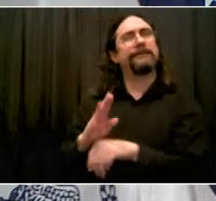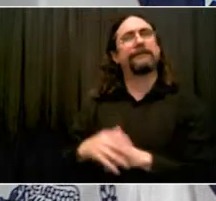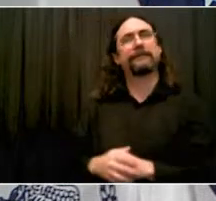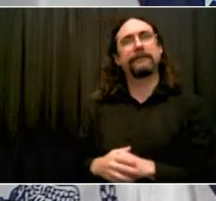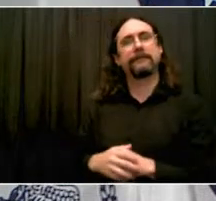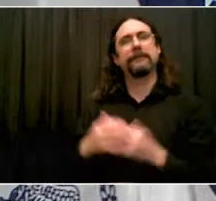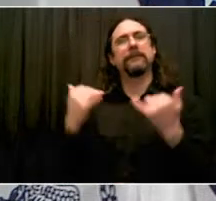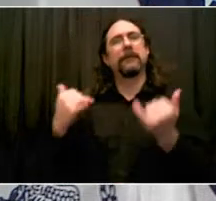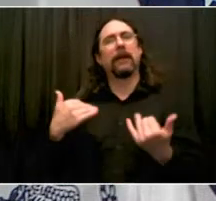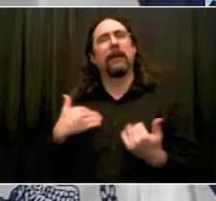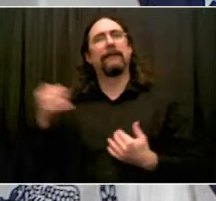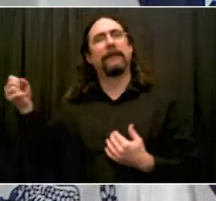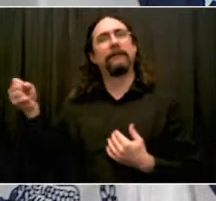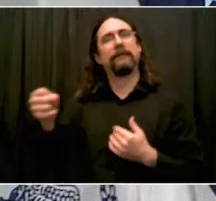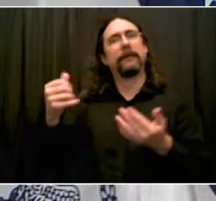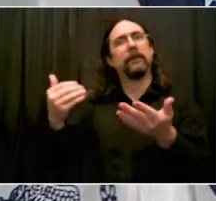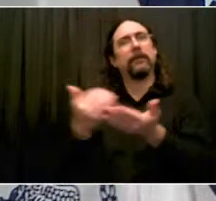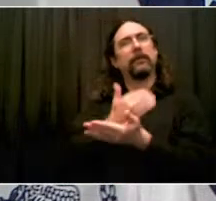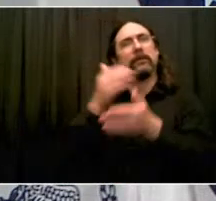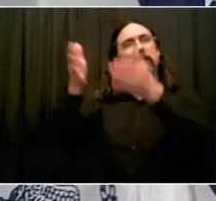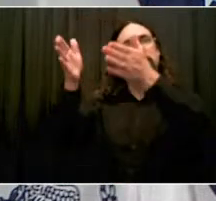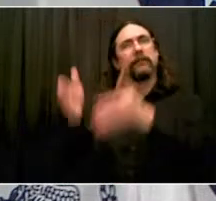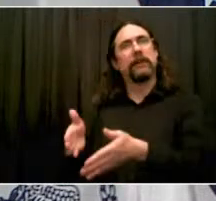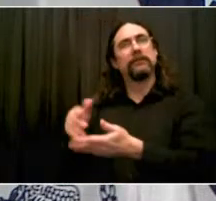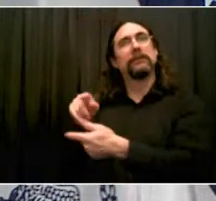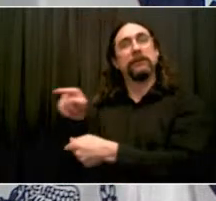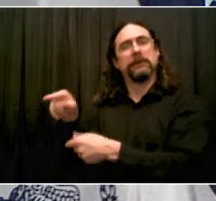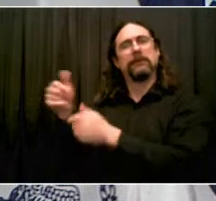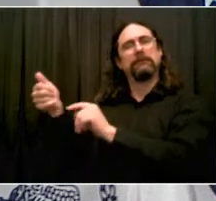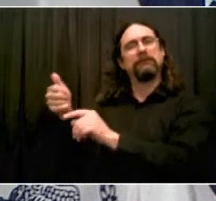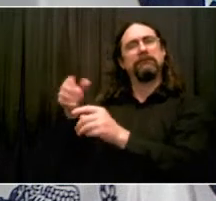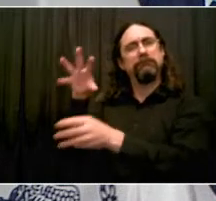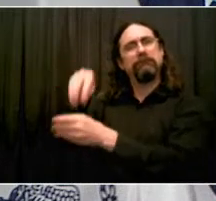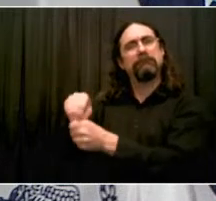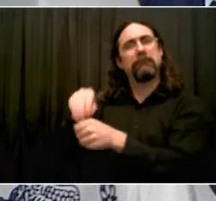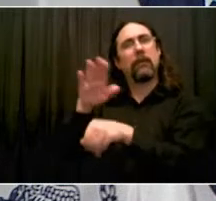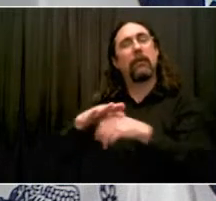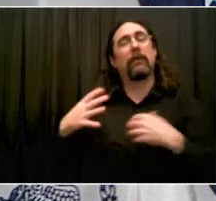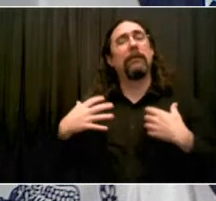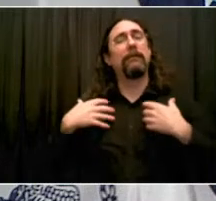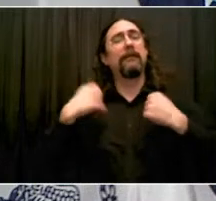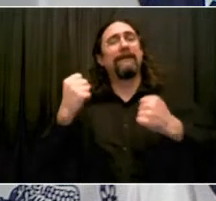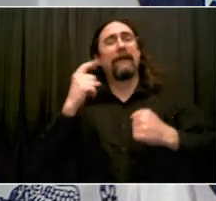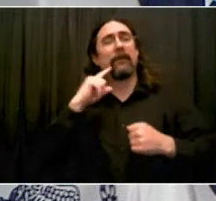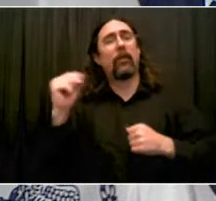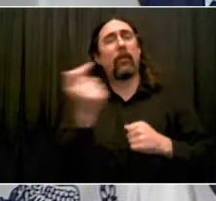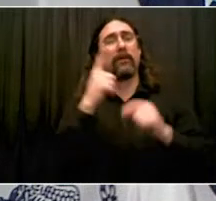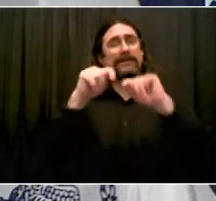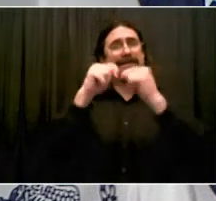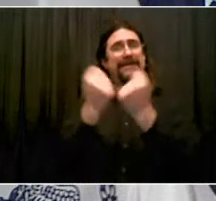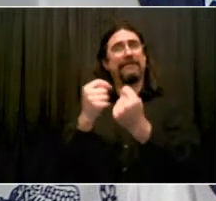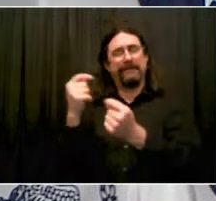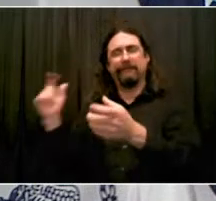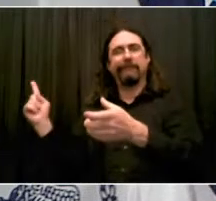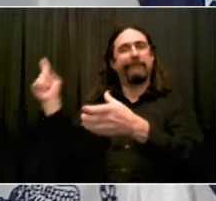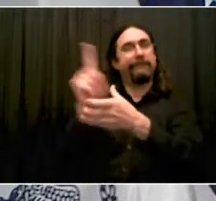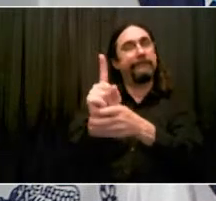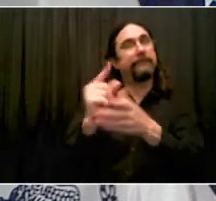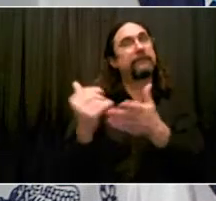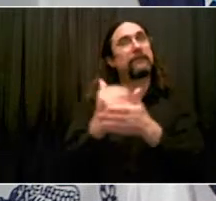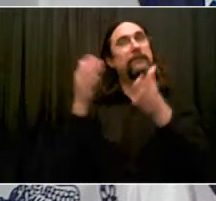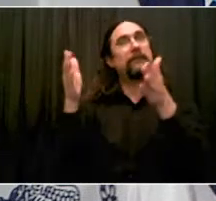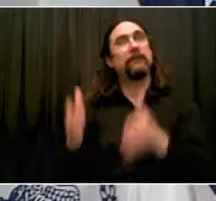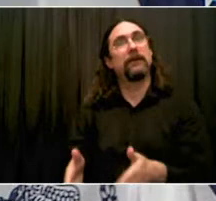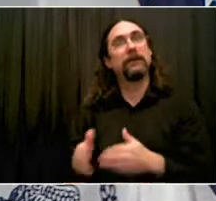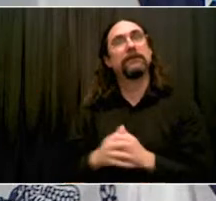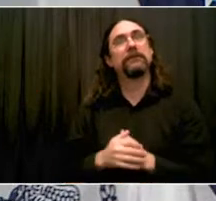he is a New York City legend, one of the greatest entrepreneurs in New York City history. He has